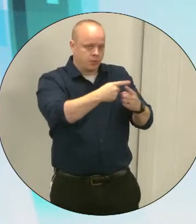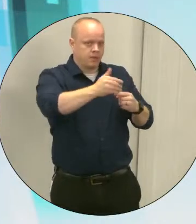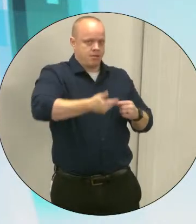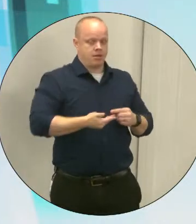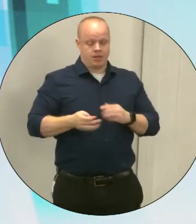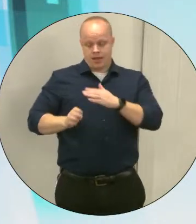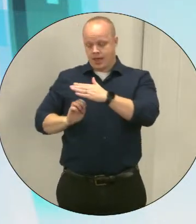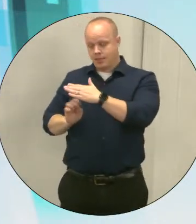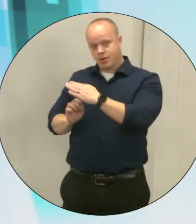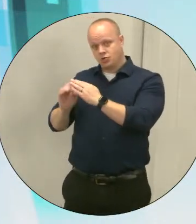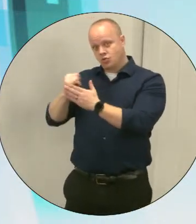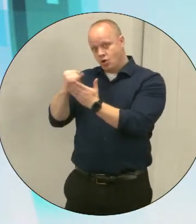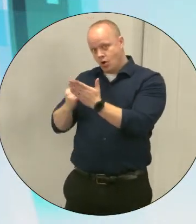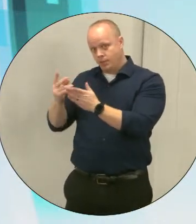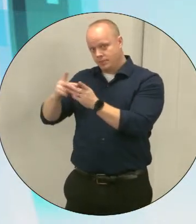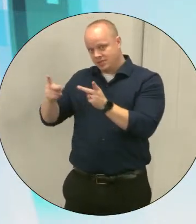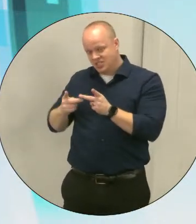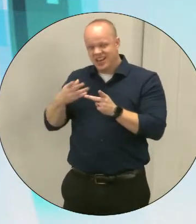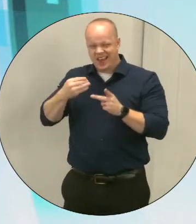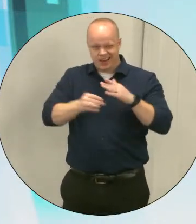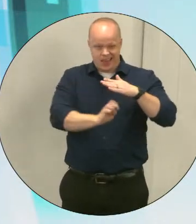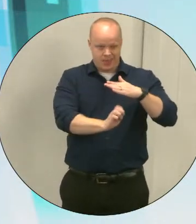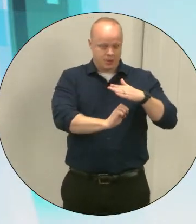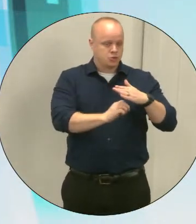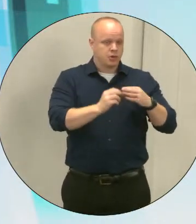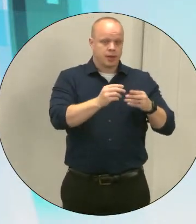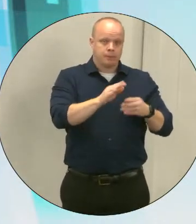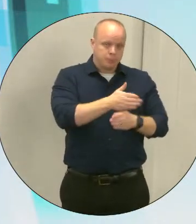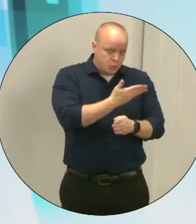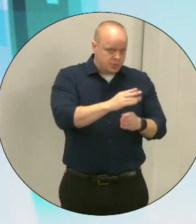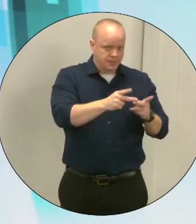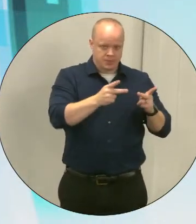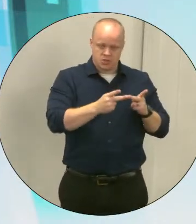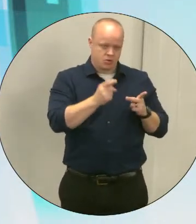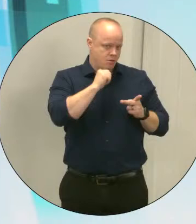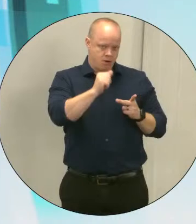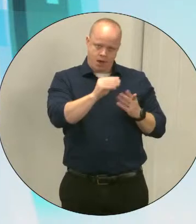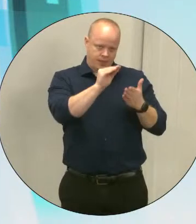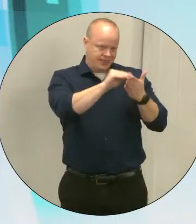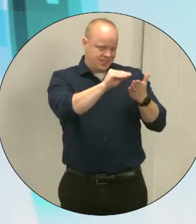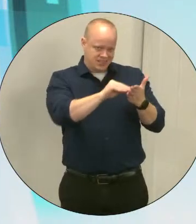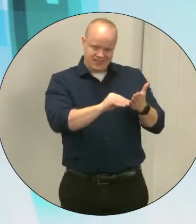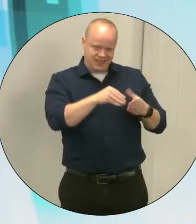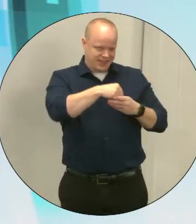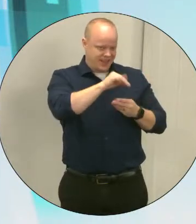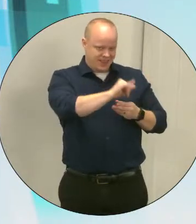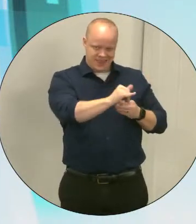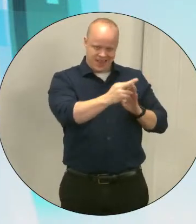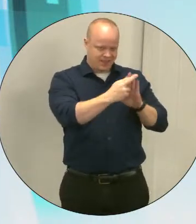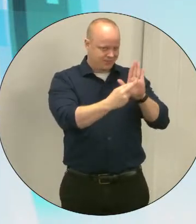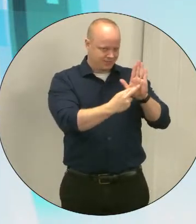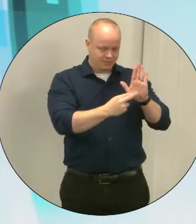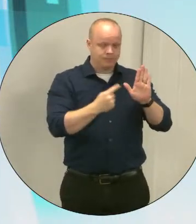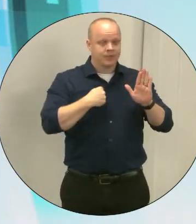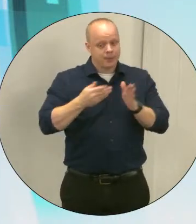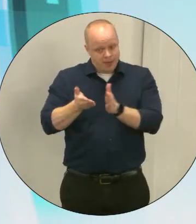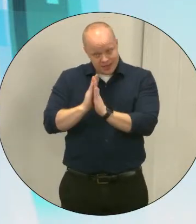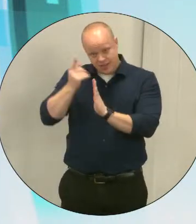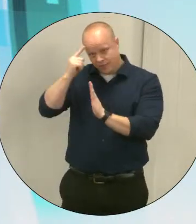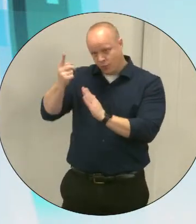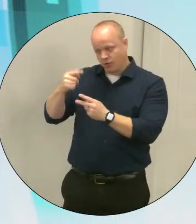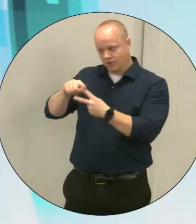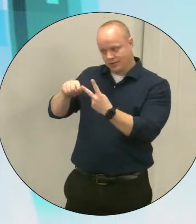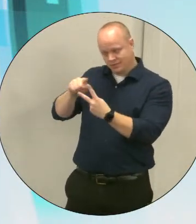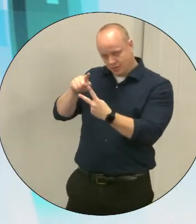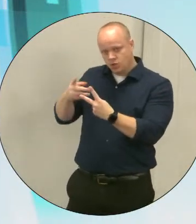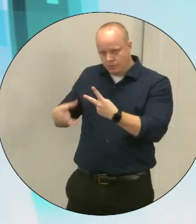and elementary music positions are not listed in this regulation. I'm asking for these two areas to